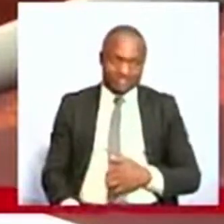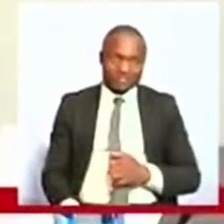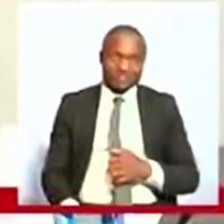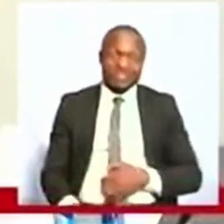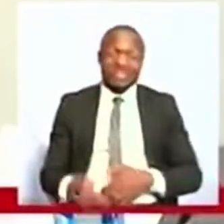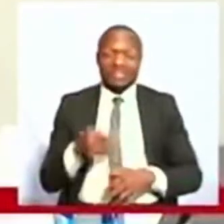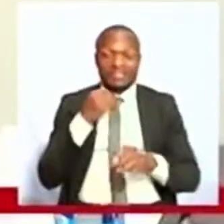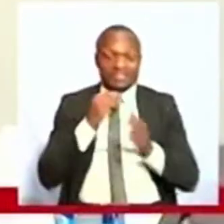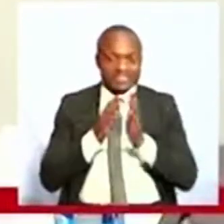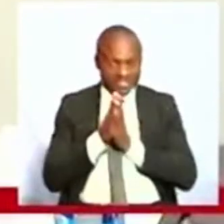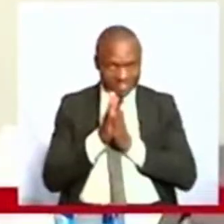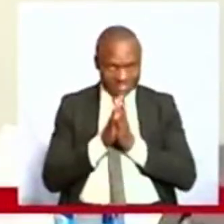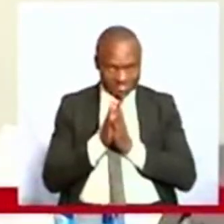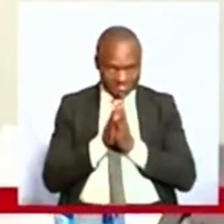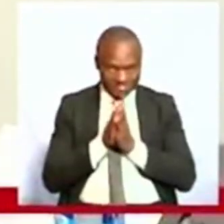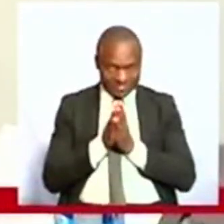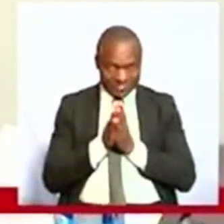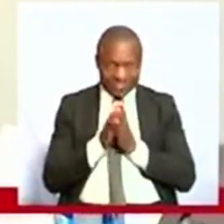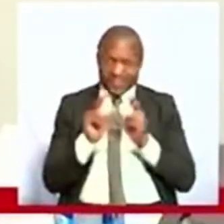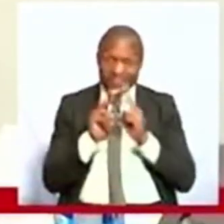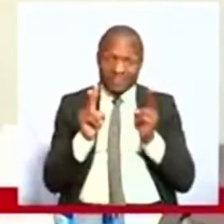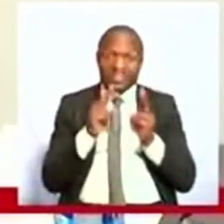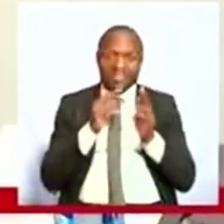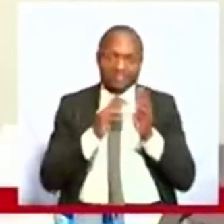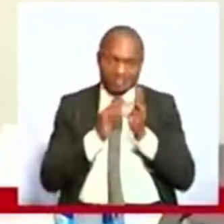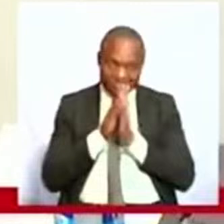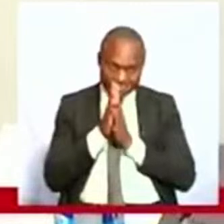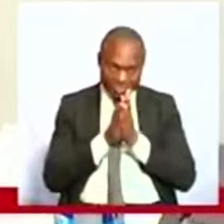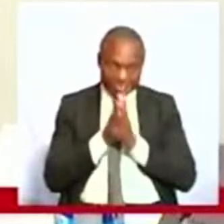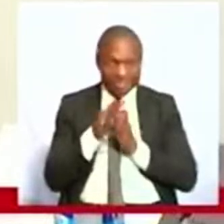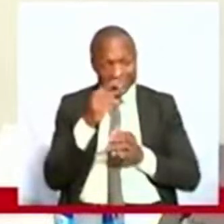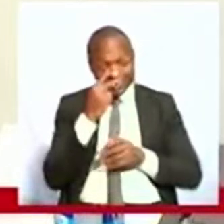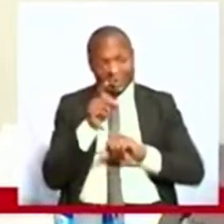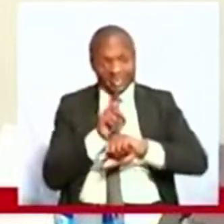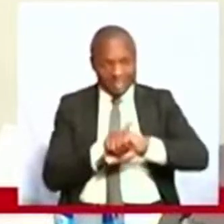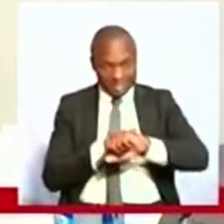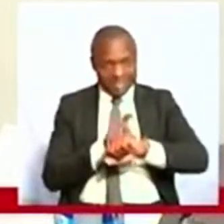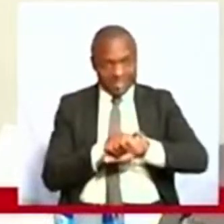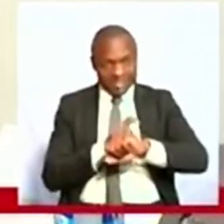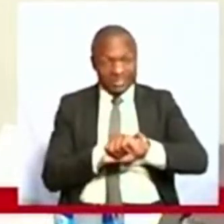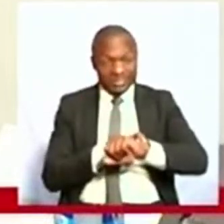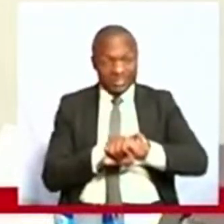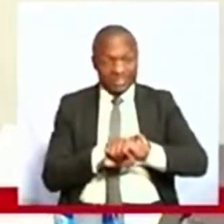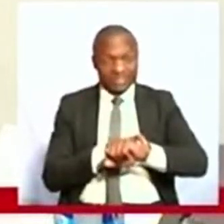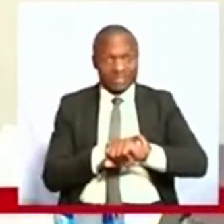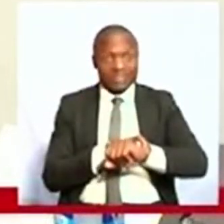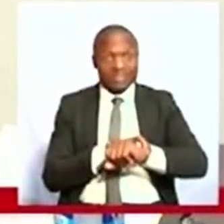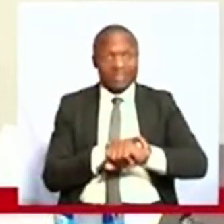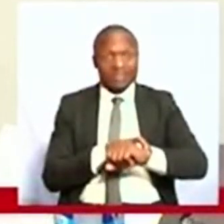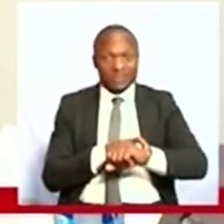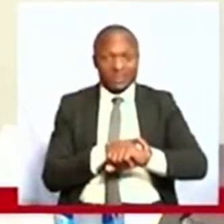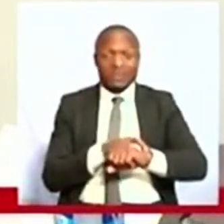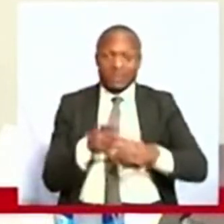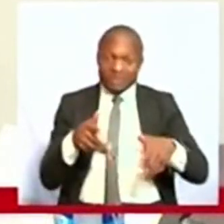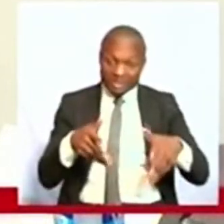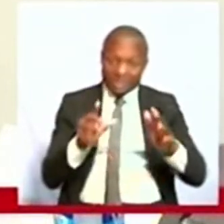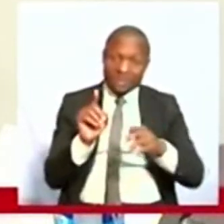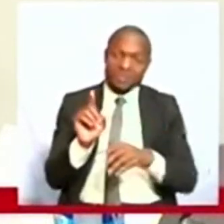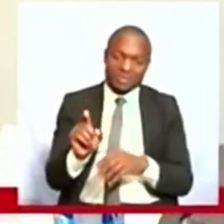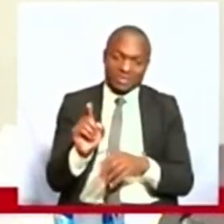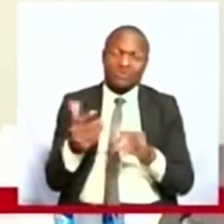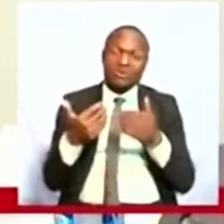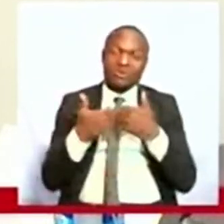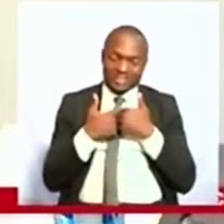It's interesting. It's very interesting. I think looking at time, I think would spare you. We've had